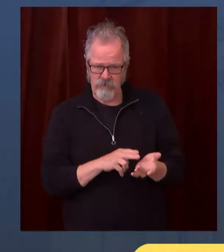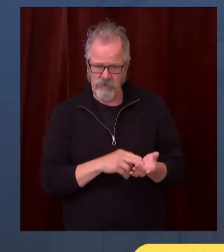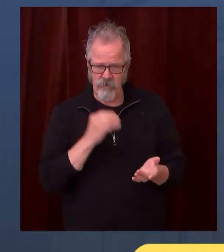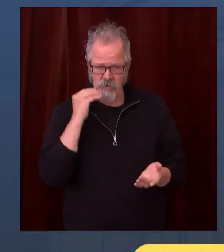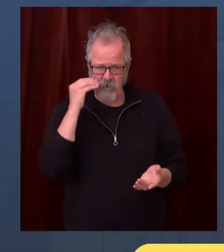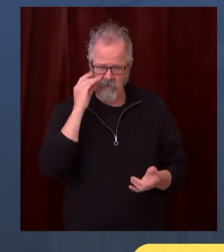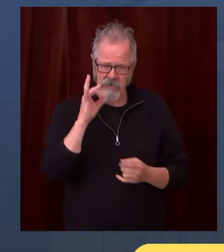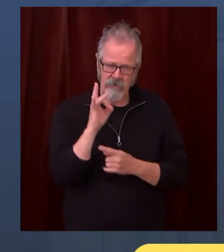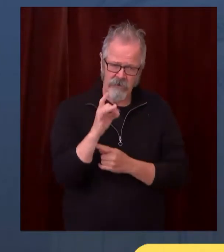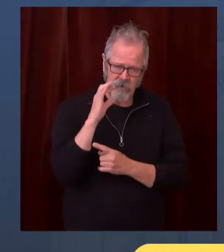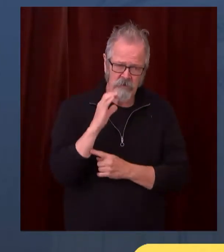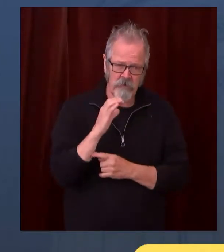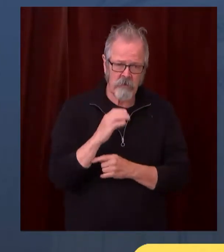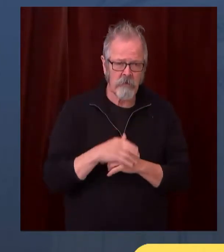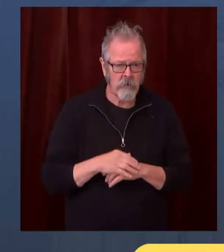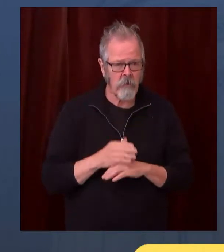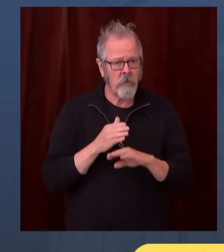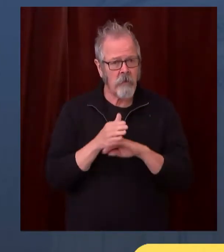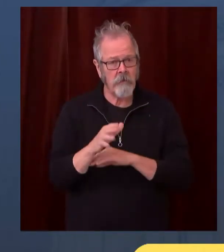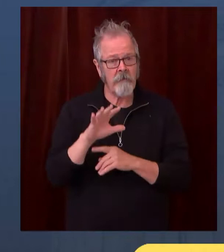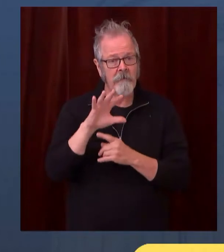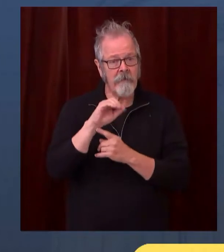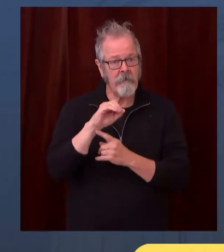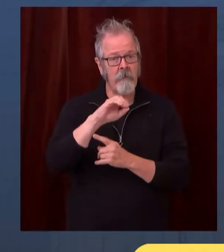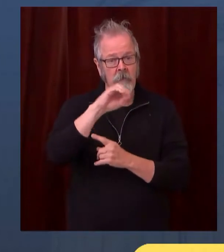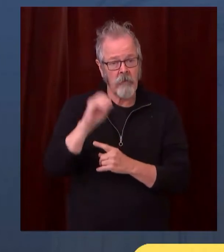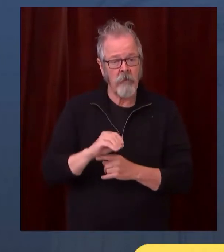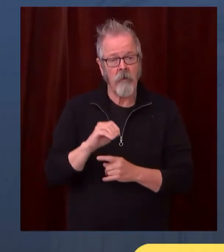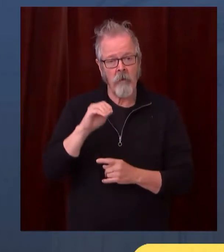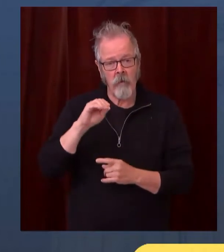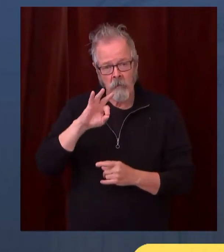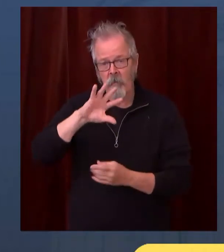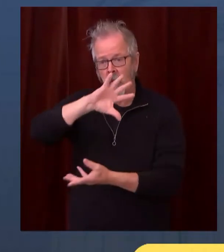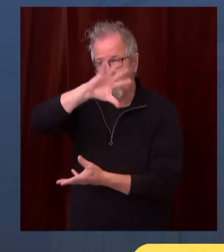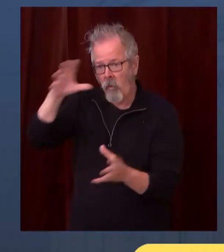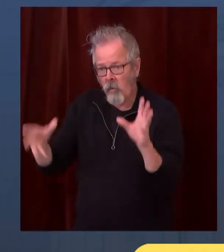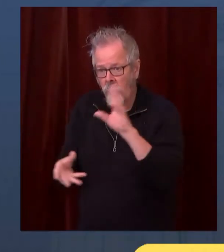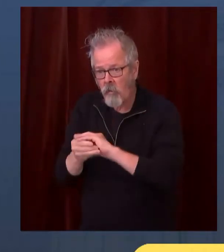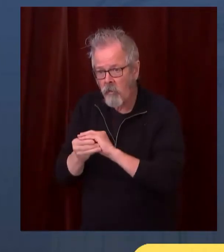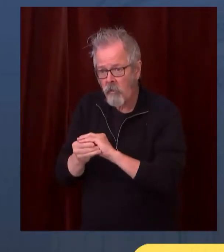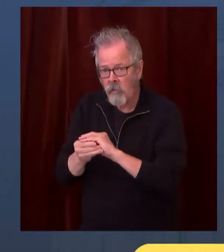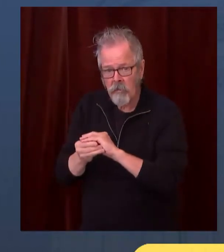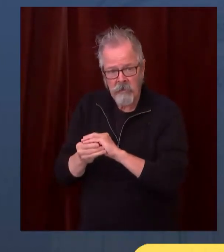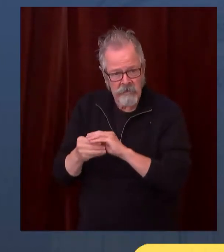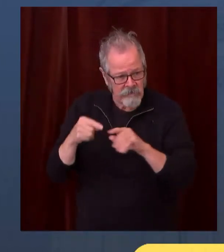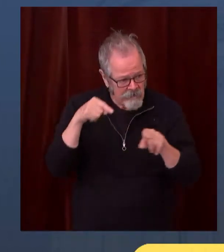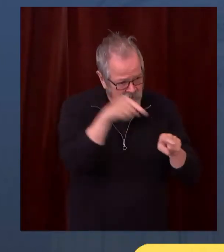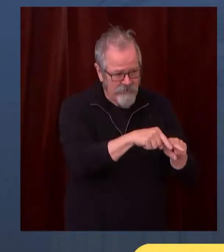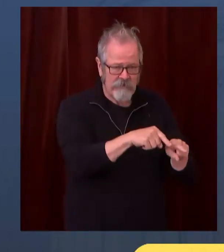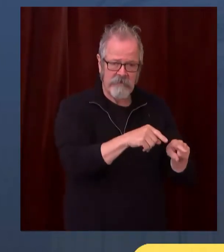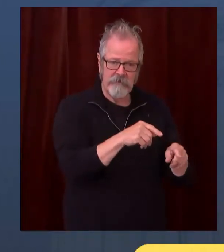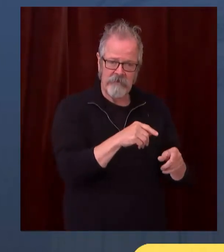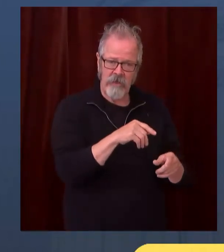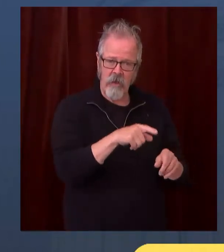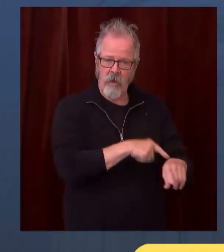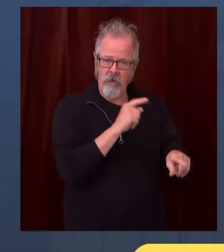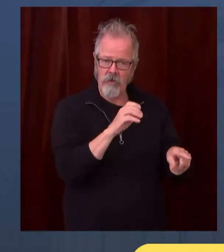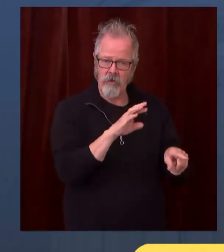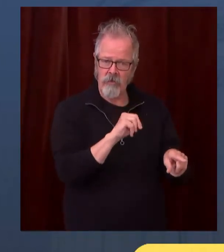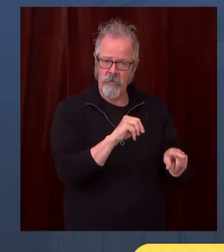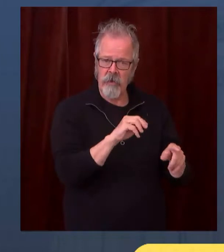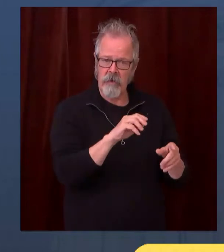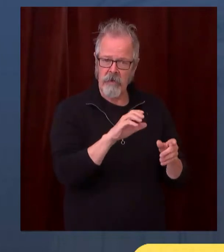in these facilities. Some families have had to endure the unthinkable, saying goodbye to loved